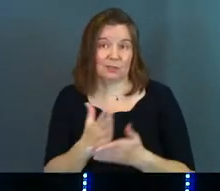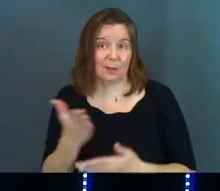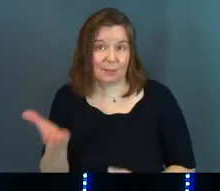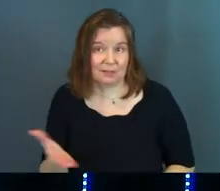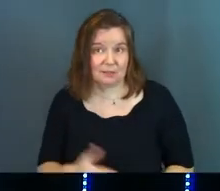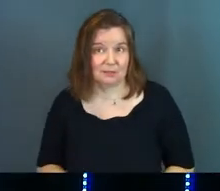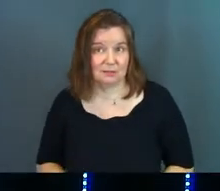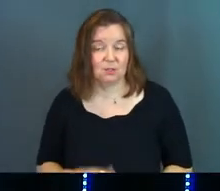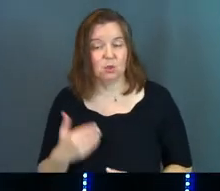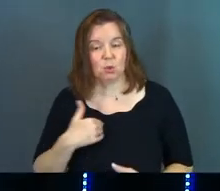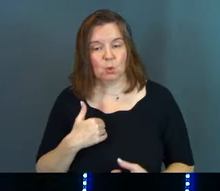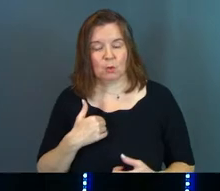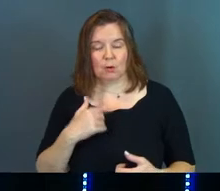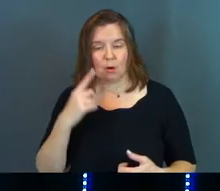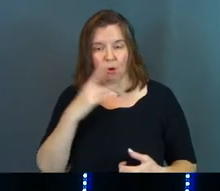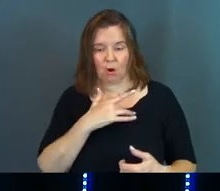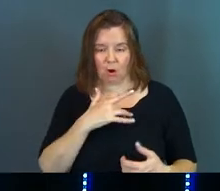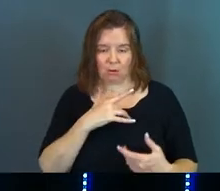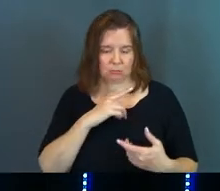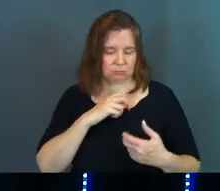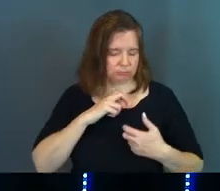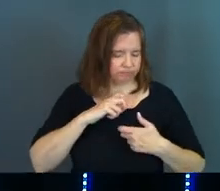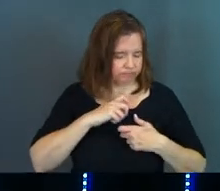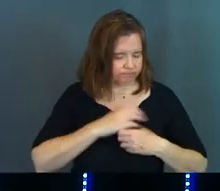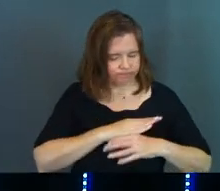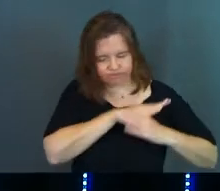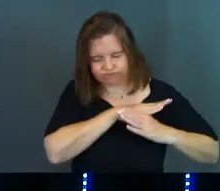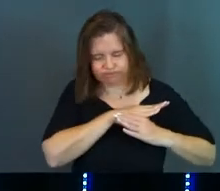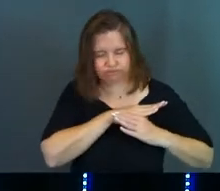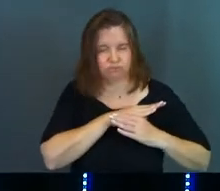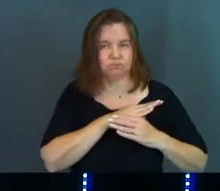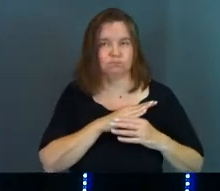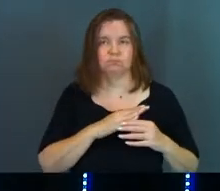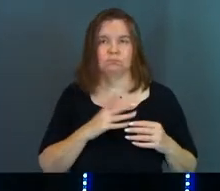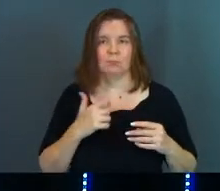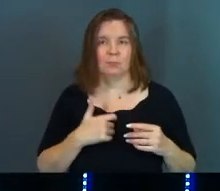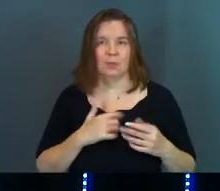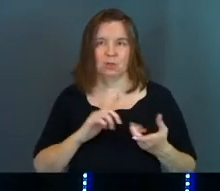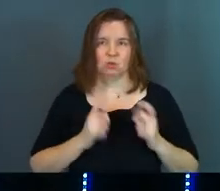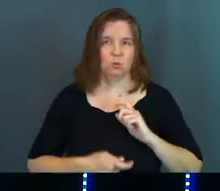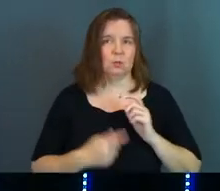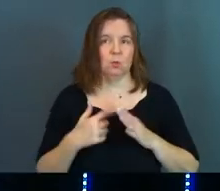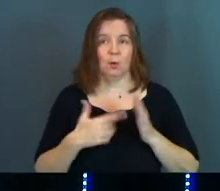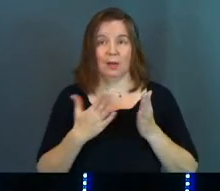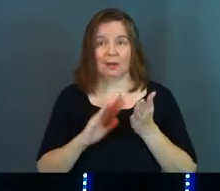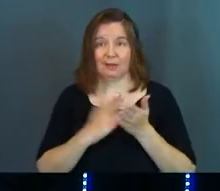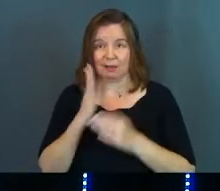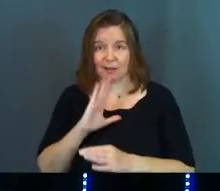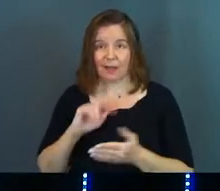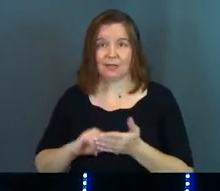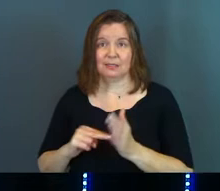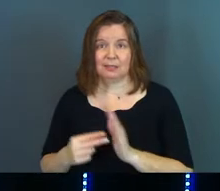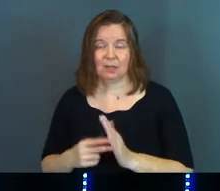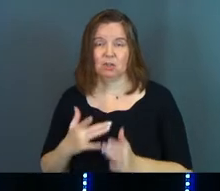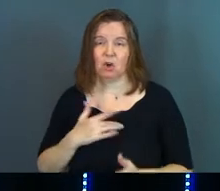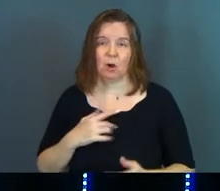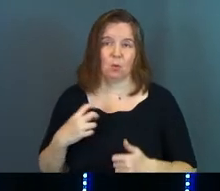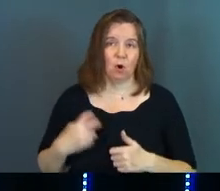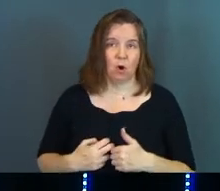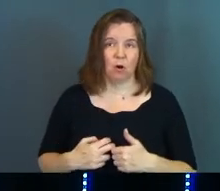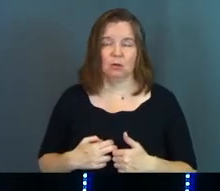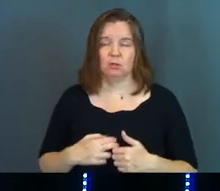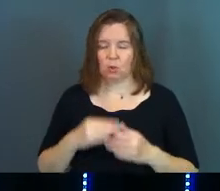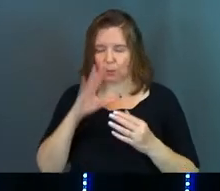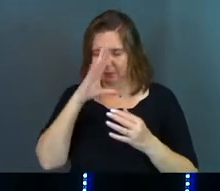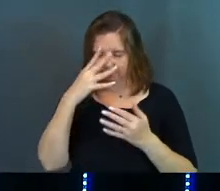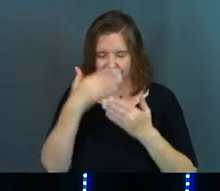this. You guys have hardened your hearts and are going the wrong way. You're twisting and in misinterpreting what God had originally intended. Your hearts were hardened. So we lose